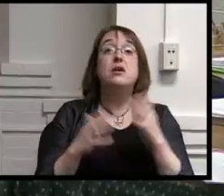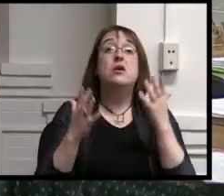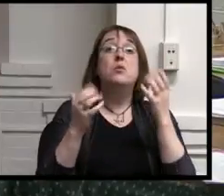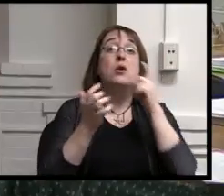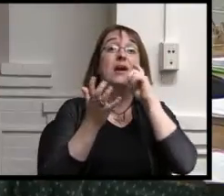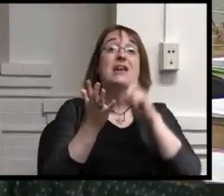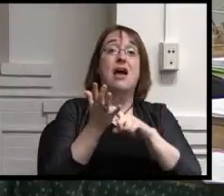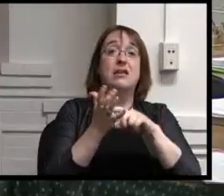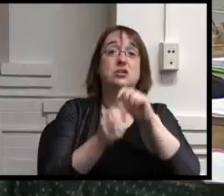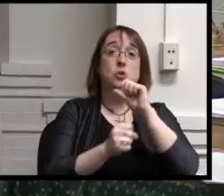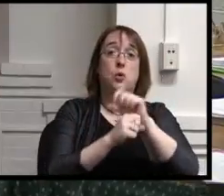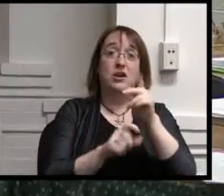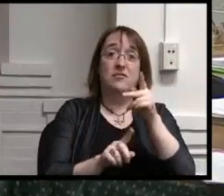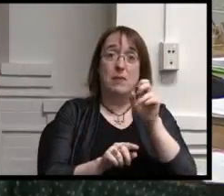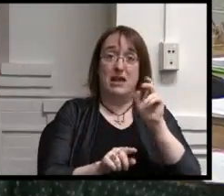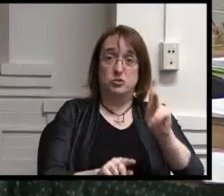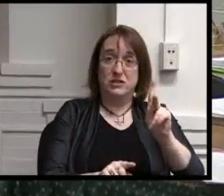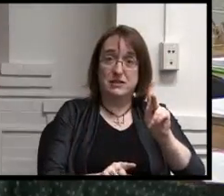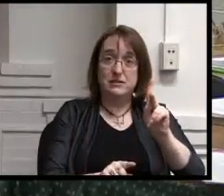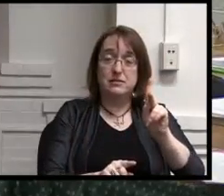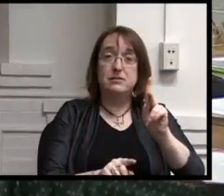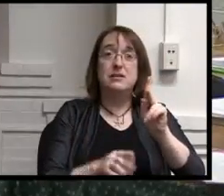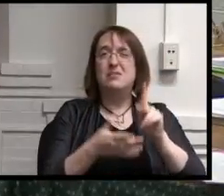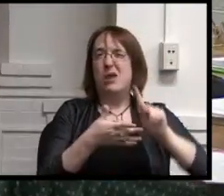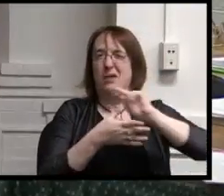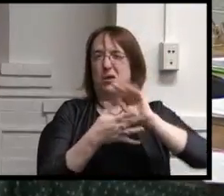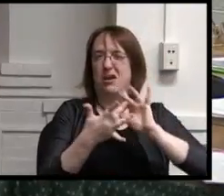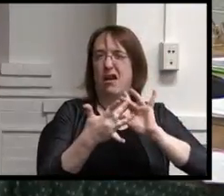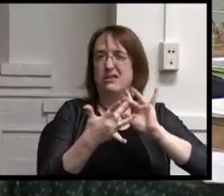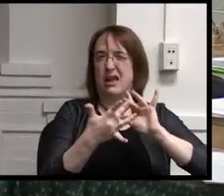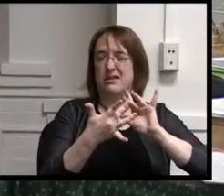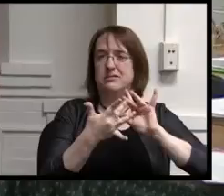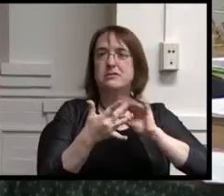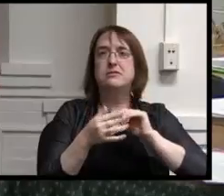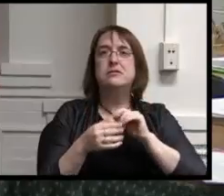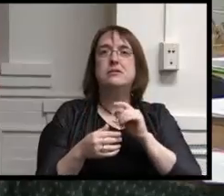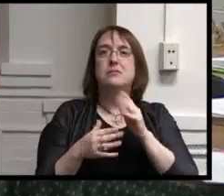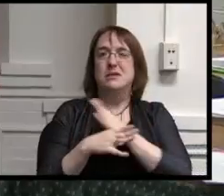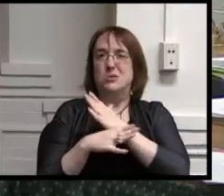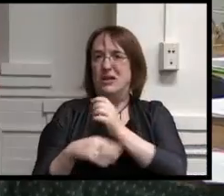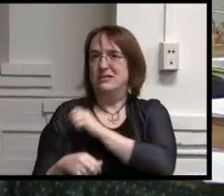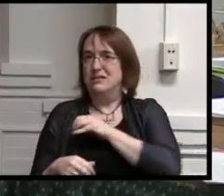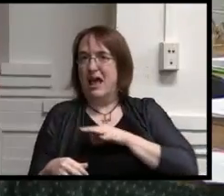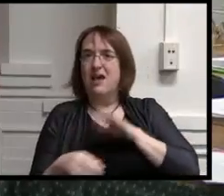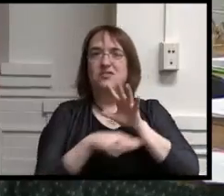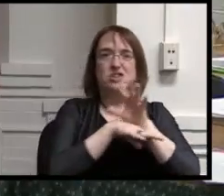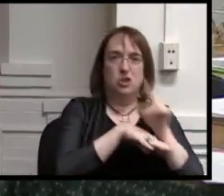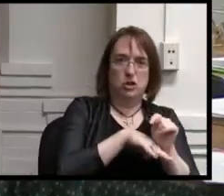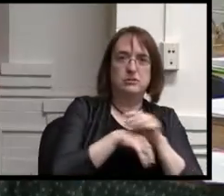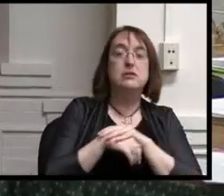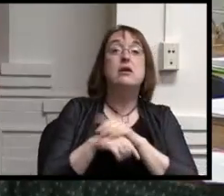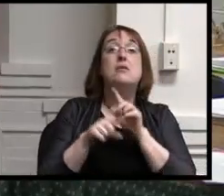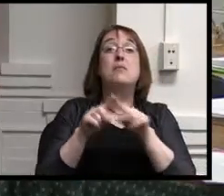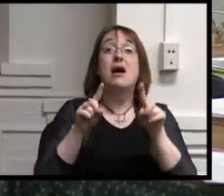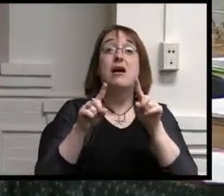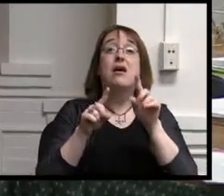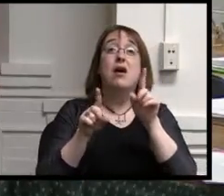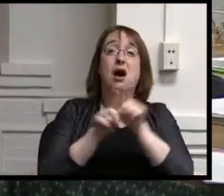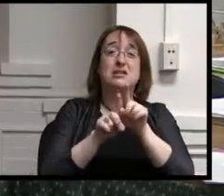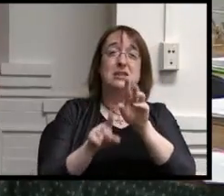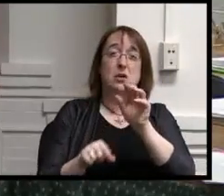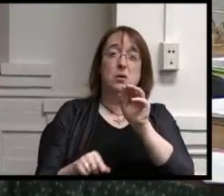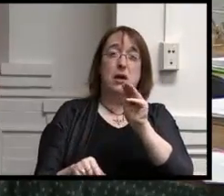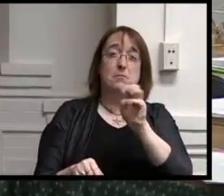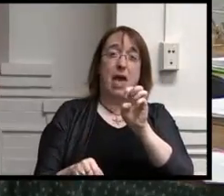work not only of Patrick, who is the primary contact between town staff and the consultant throughout this work, but also Matthew Wojcik, who's